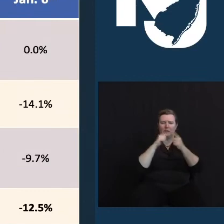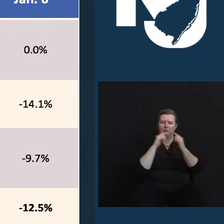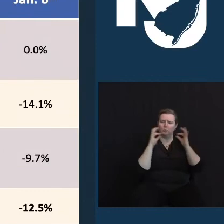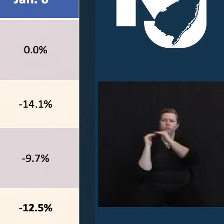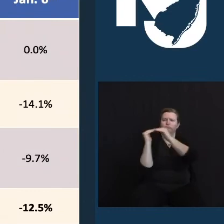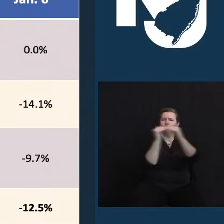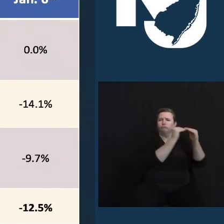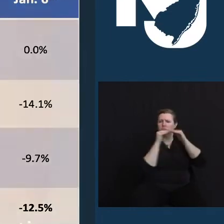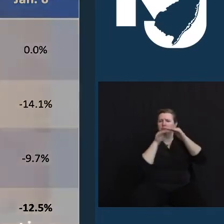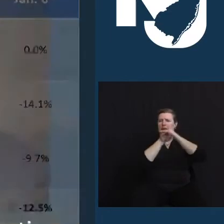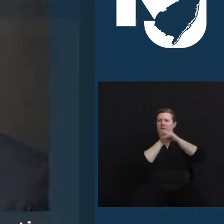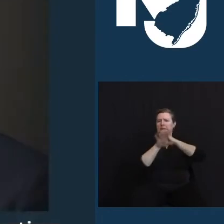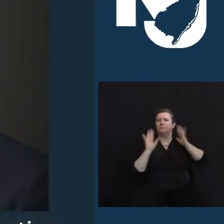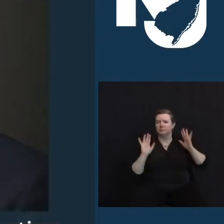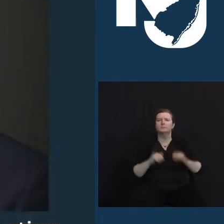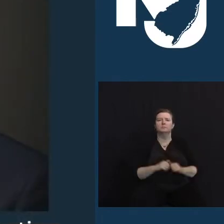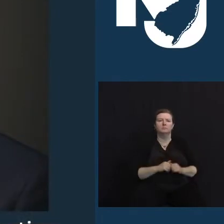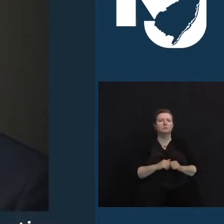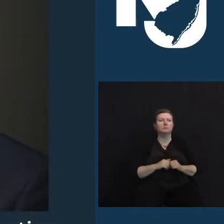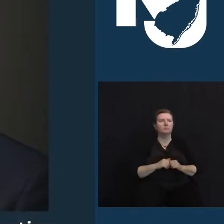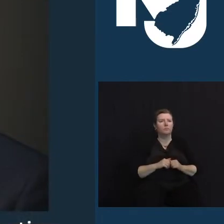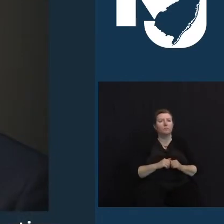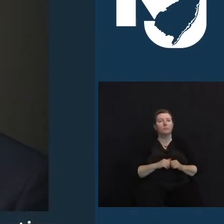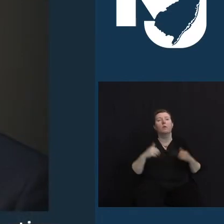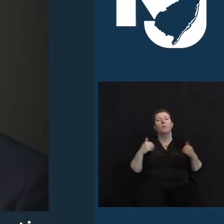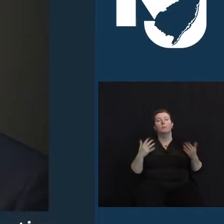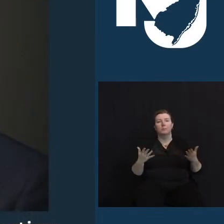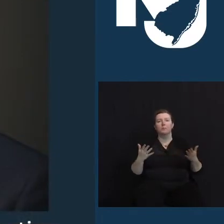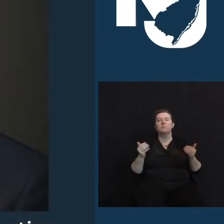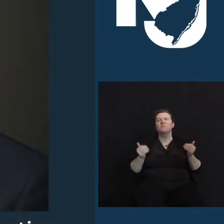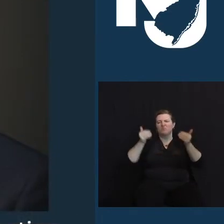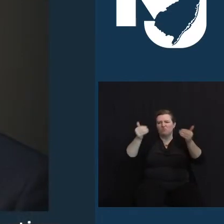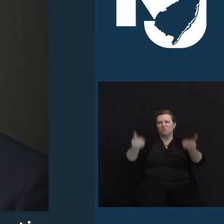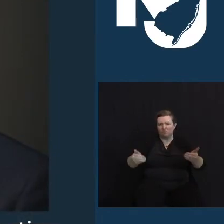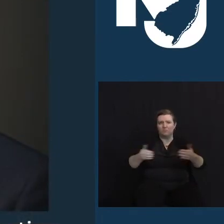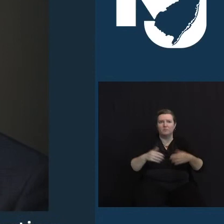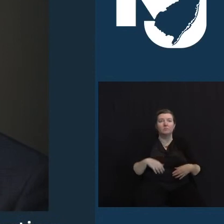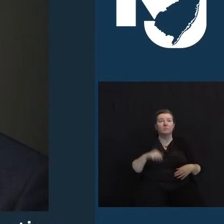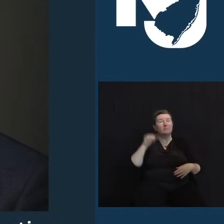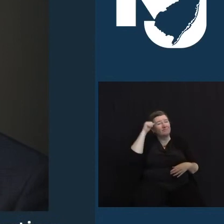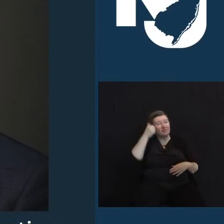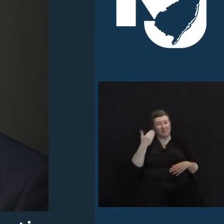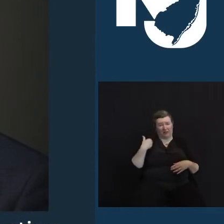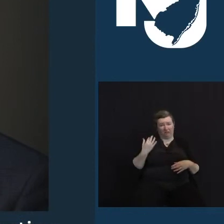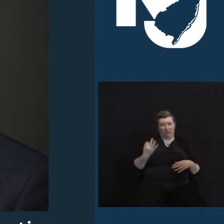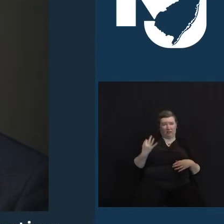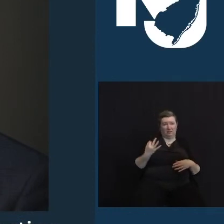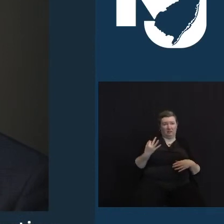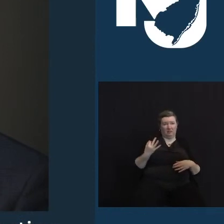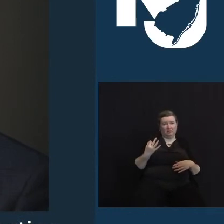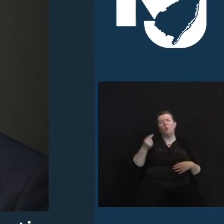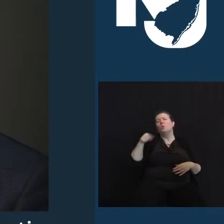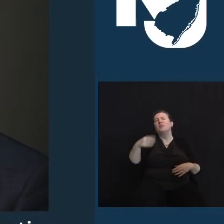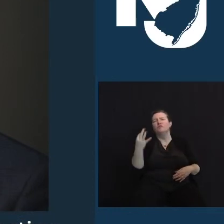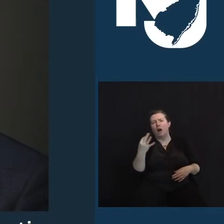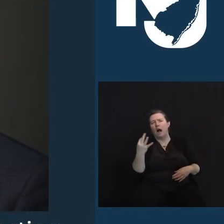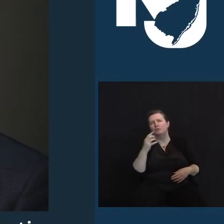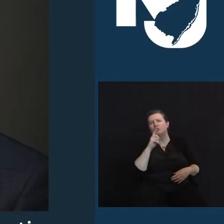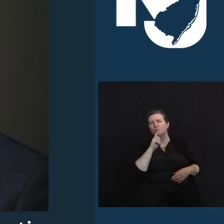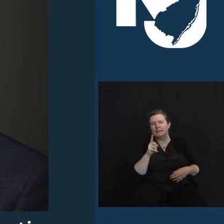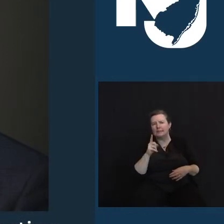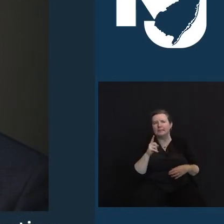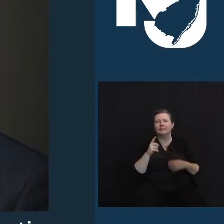Finally, before we get to the numbers today, switching gears entirely, as you may recall, Friday is the last day for our Commissioner of